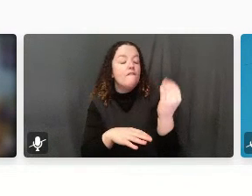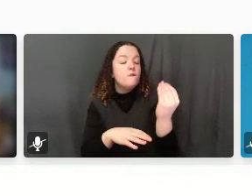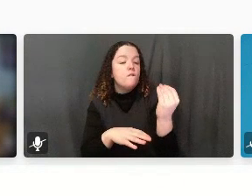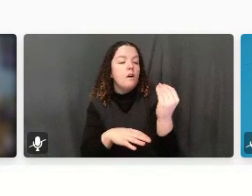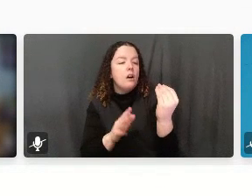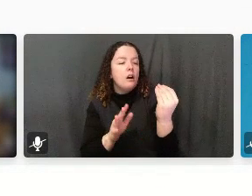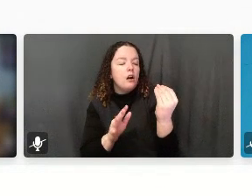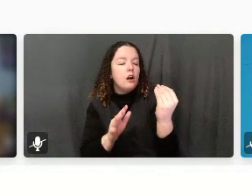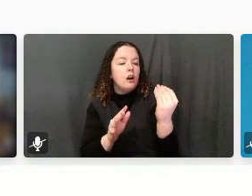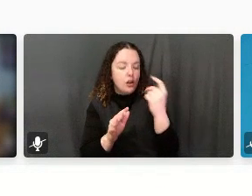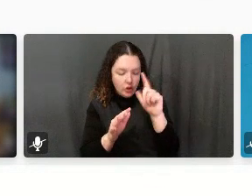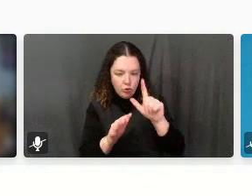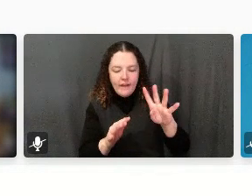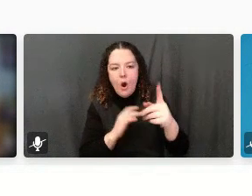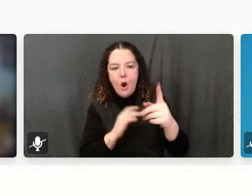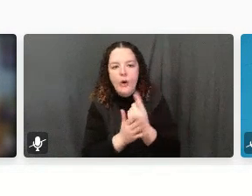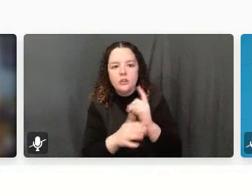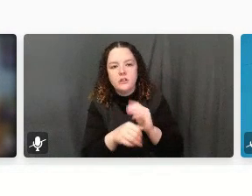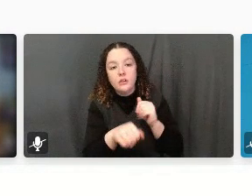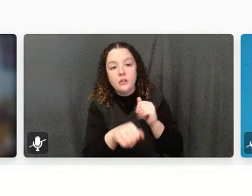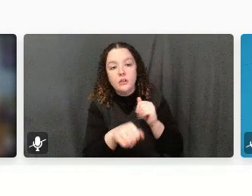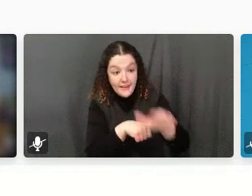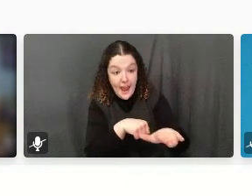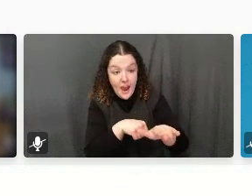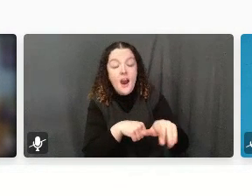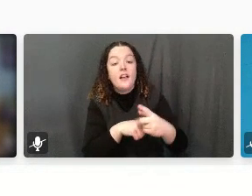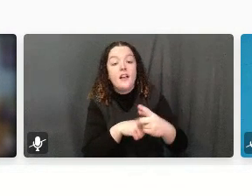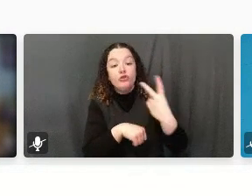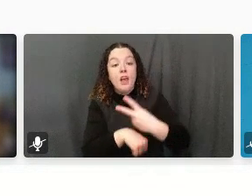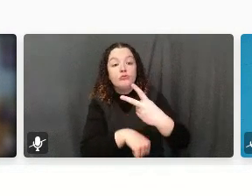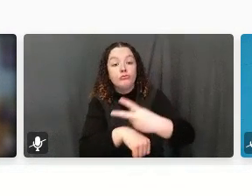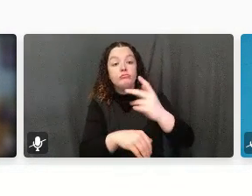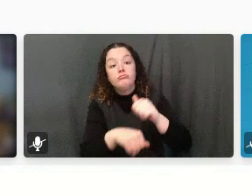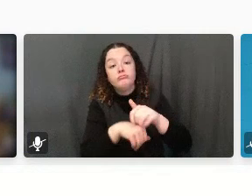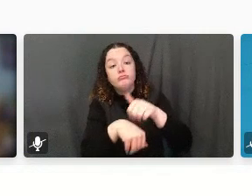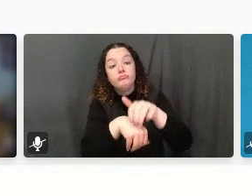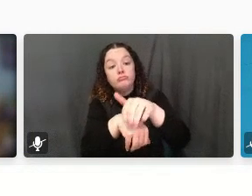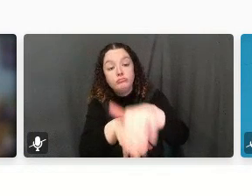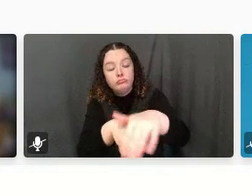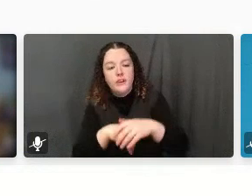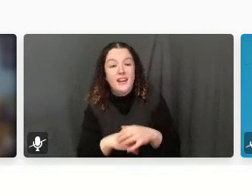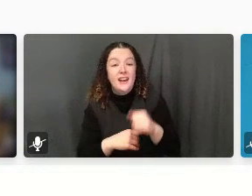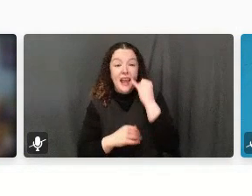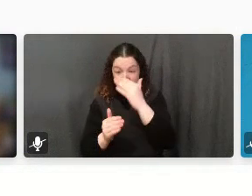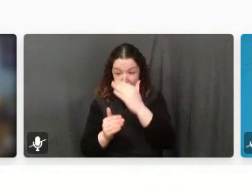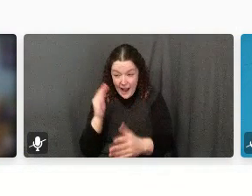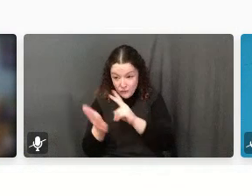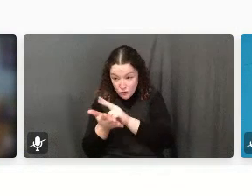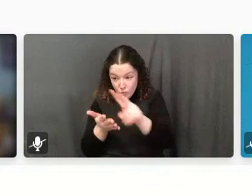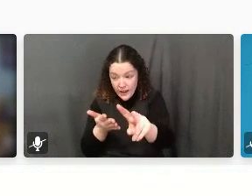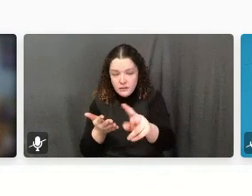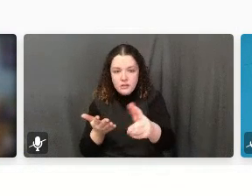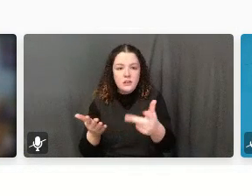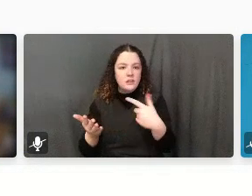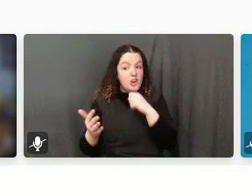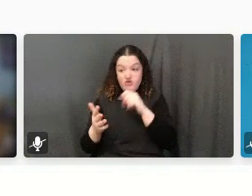account. If they don't purchase by the end of their 2 week trial, there may be like, "Hey, can we offer a discount? Can we offer you